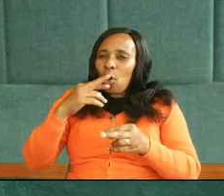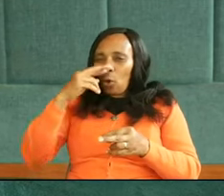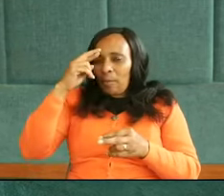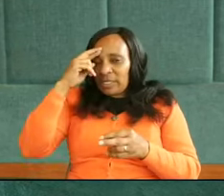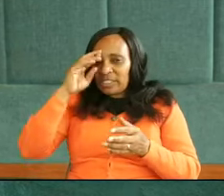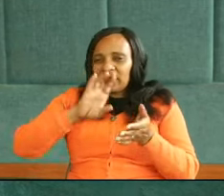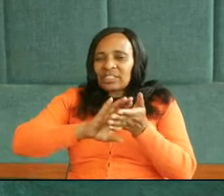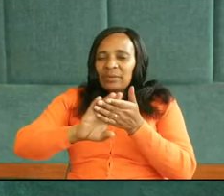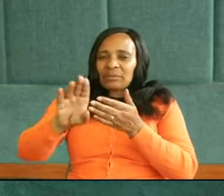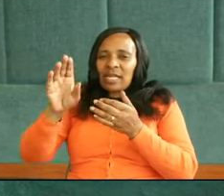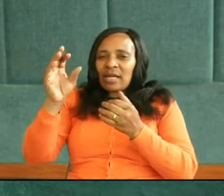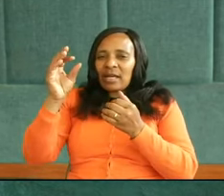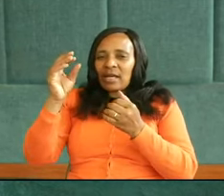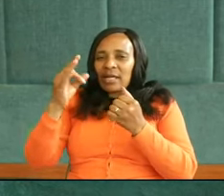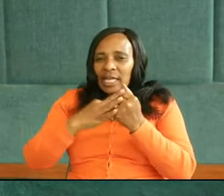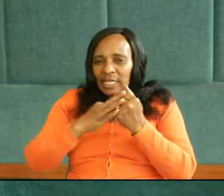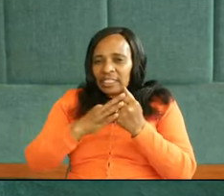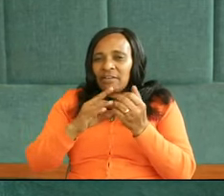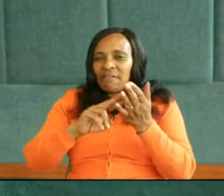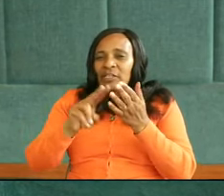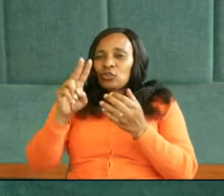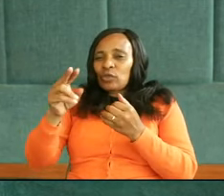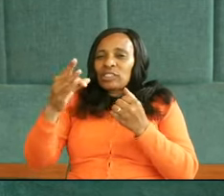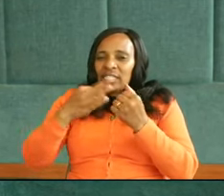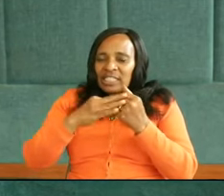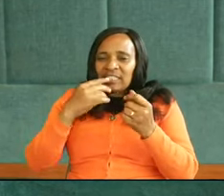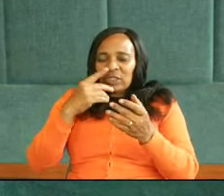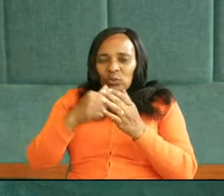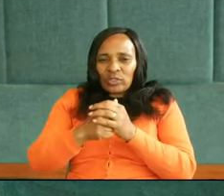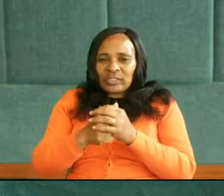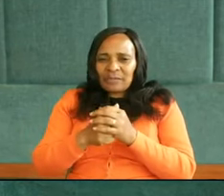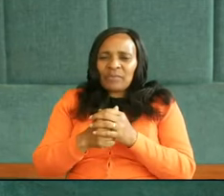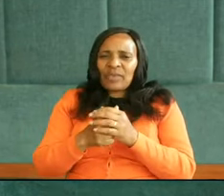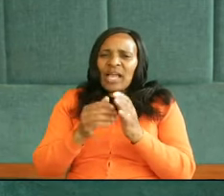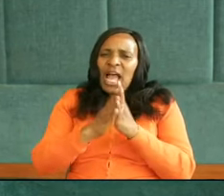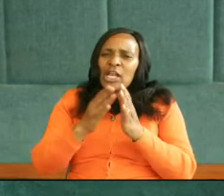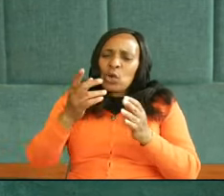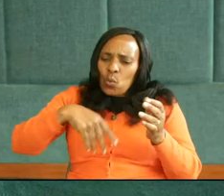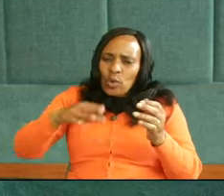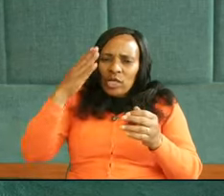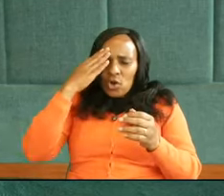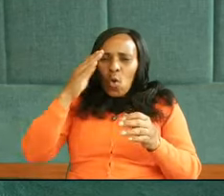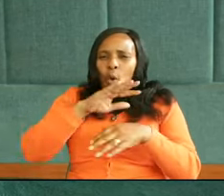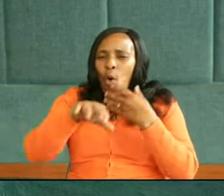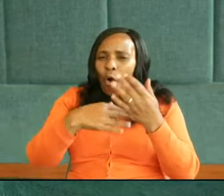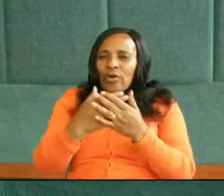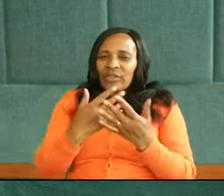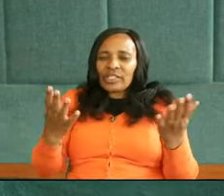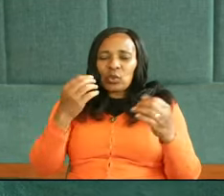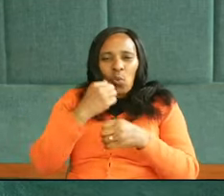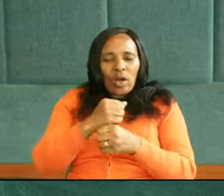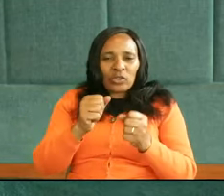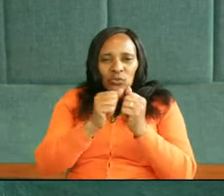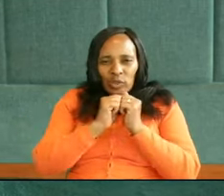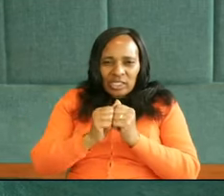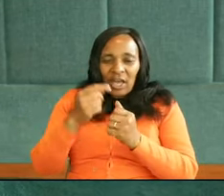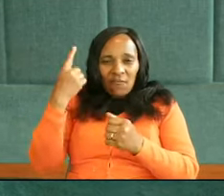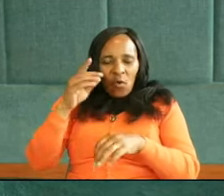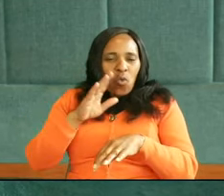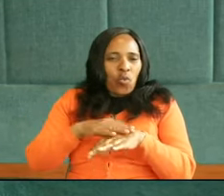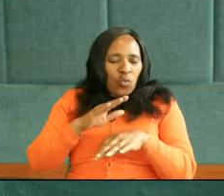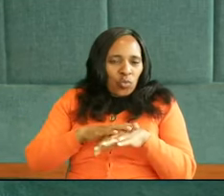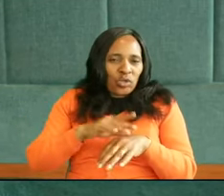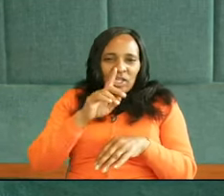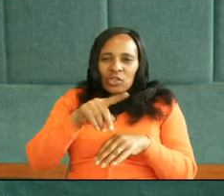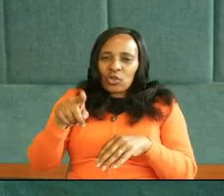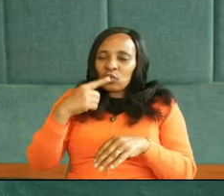8, verses 28. 8, verse 28. And it says, "And we know that all things work together for good to